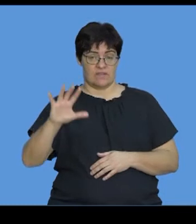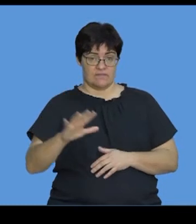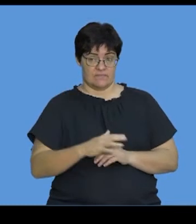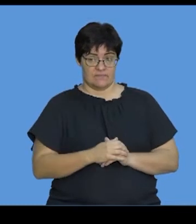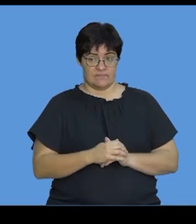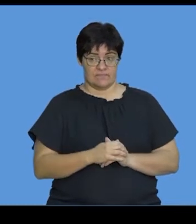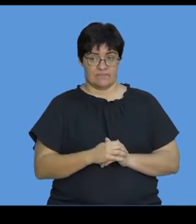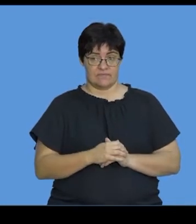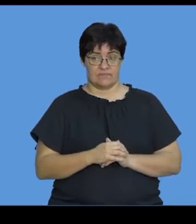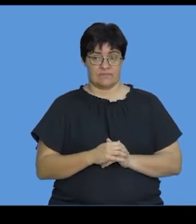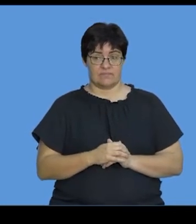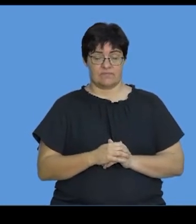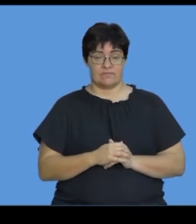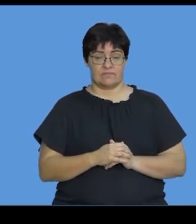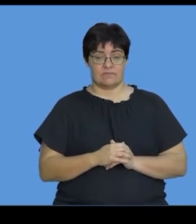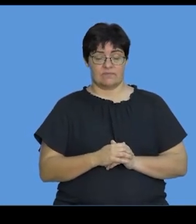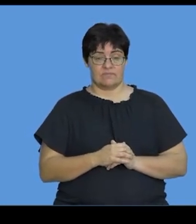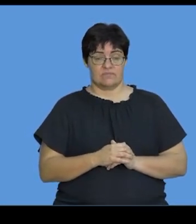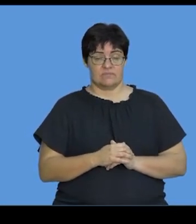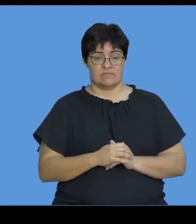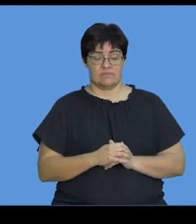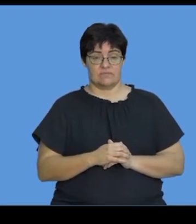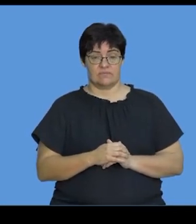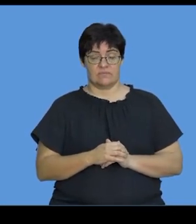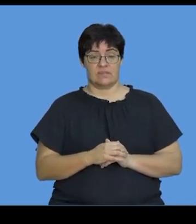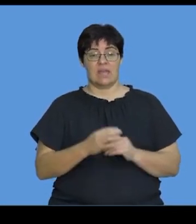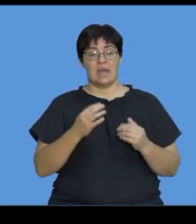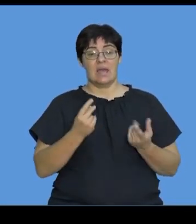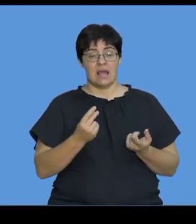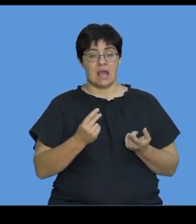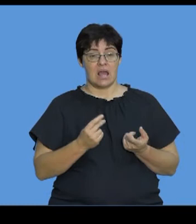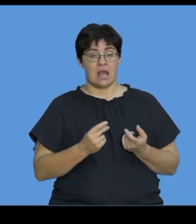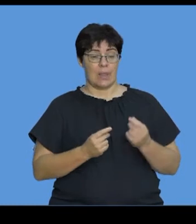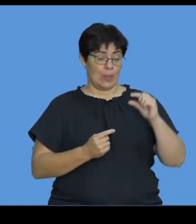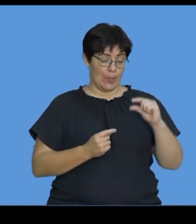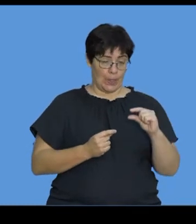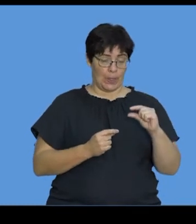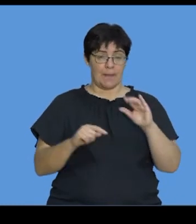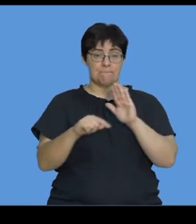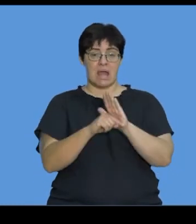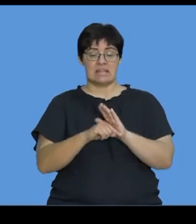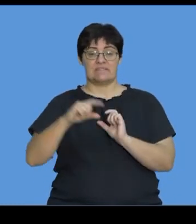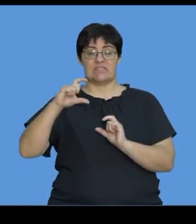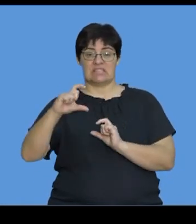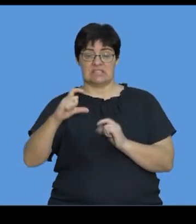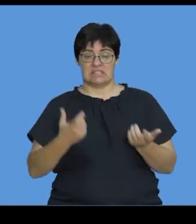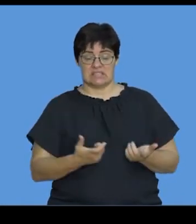Now, I have a small number minus a big number in the